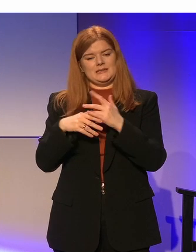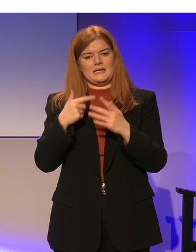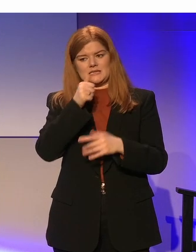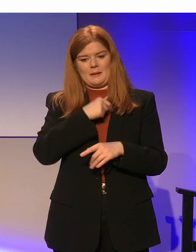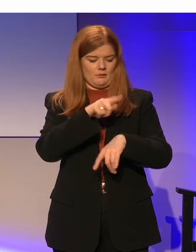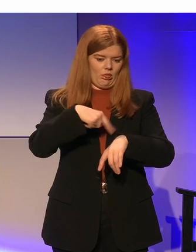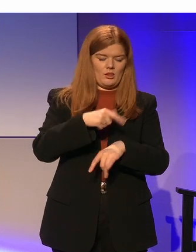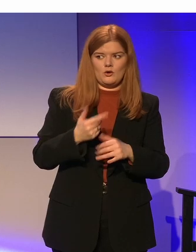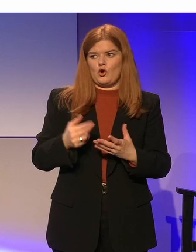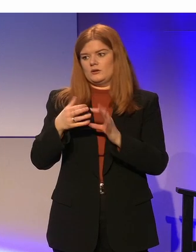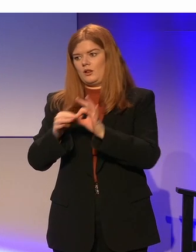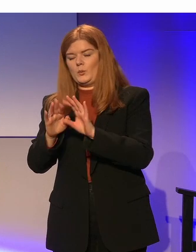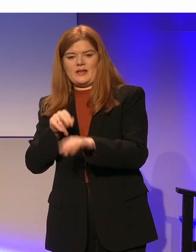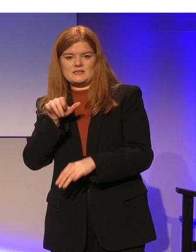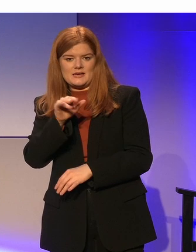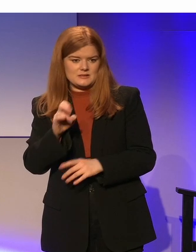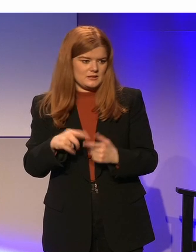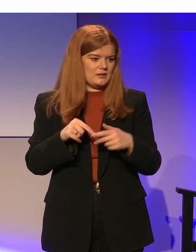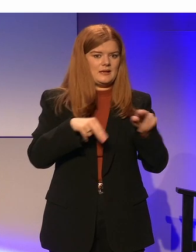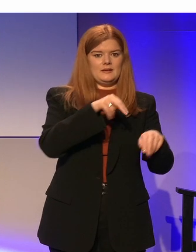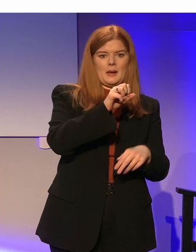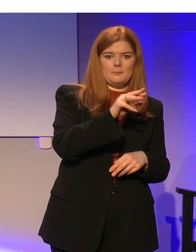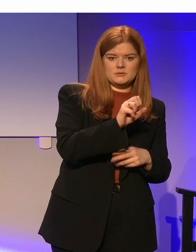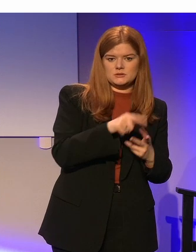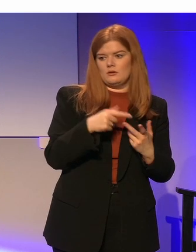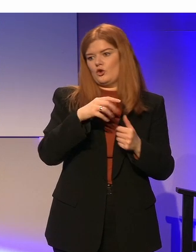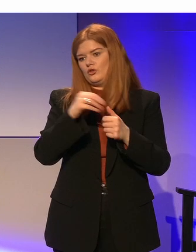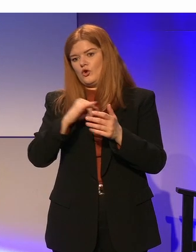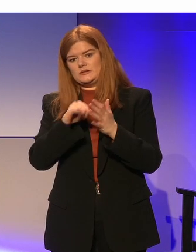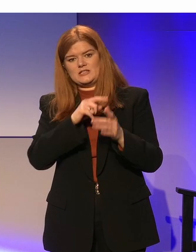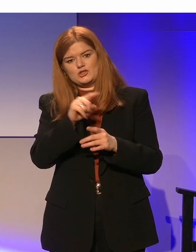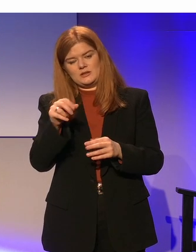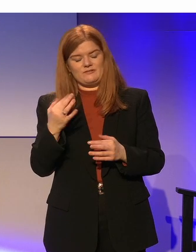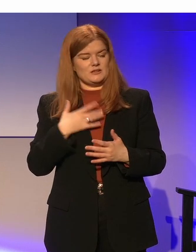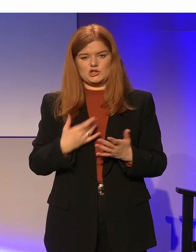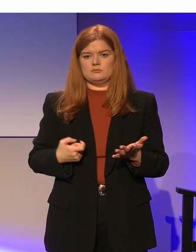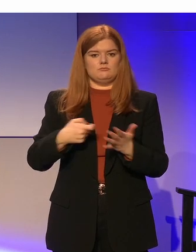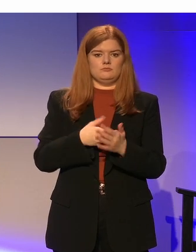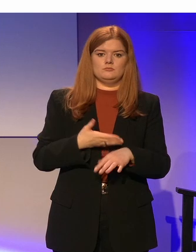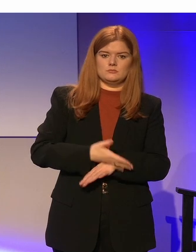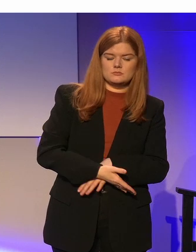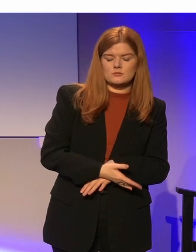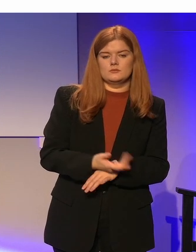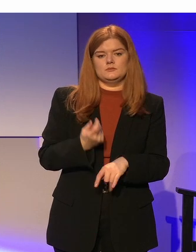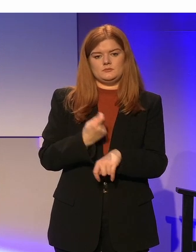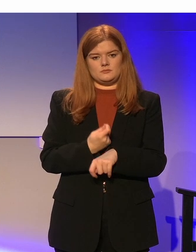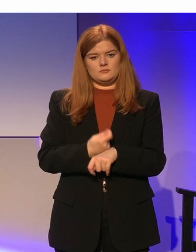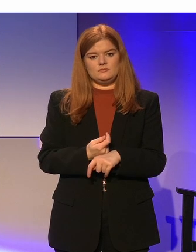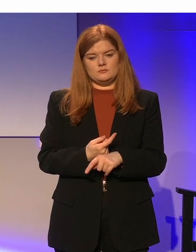consuming, liaising with the NCSE and NEPS and other organisations as being an additional time